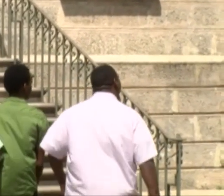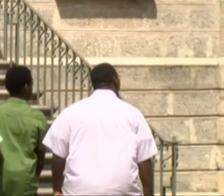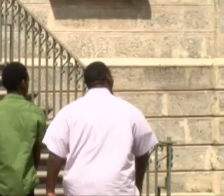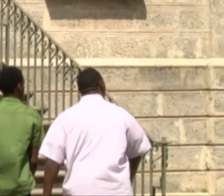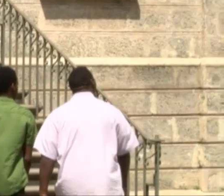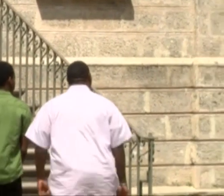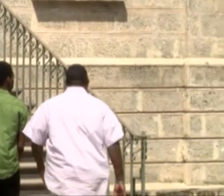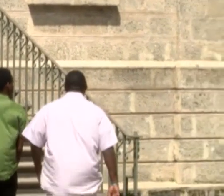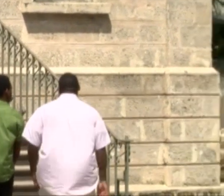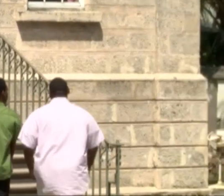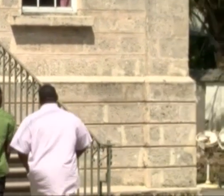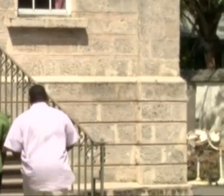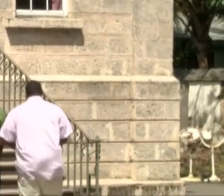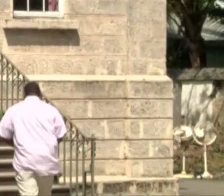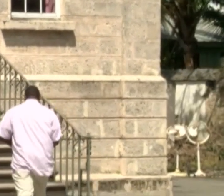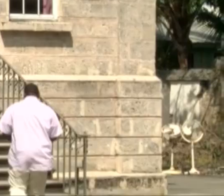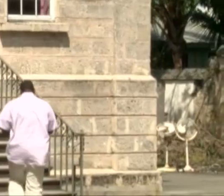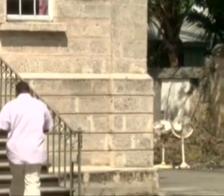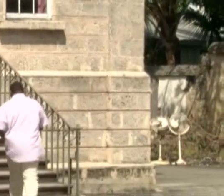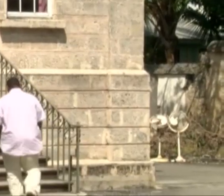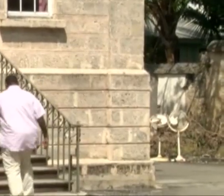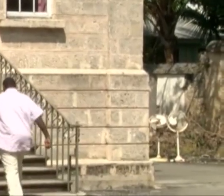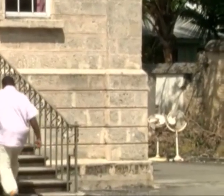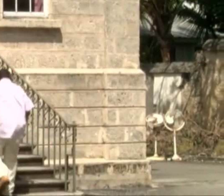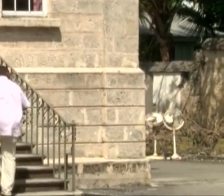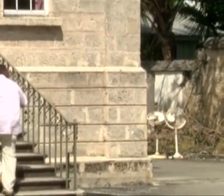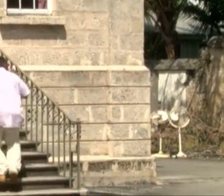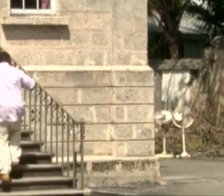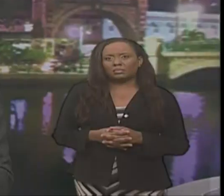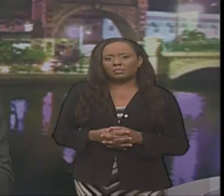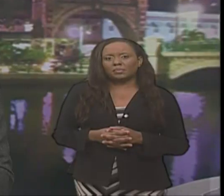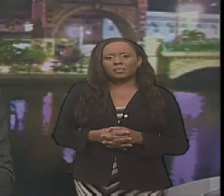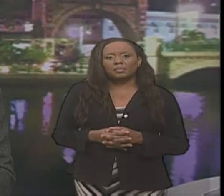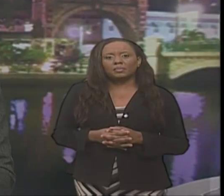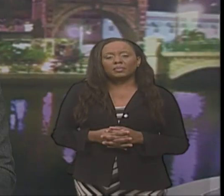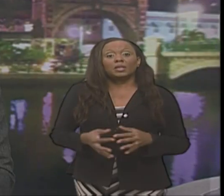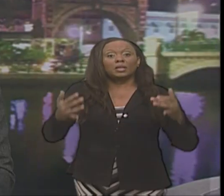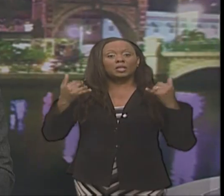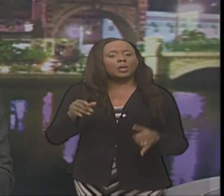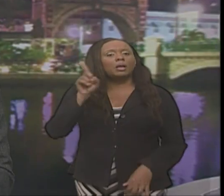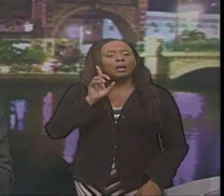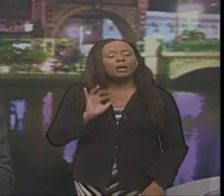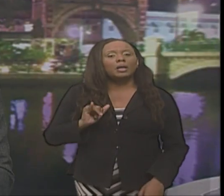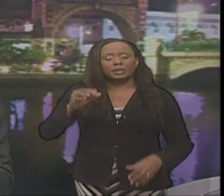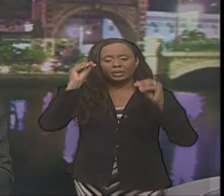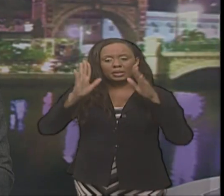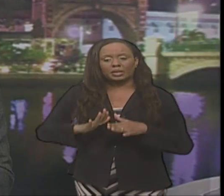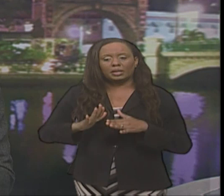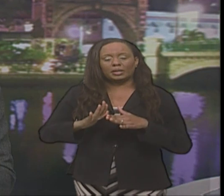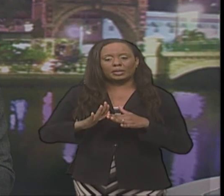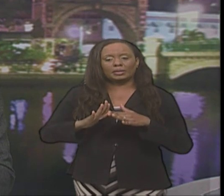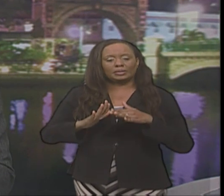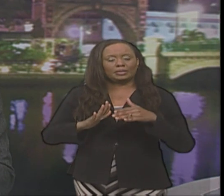Wiggins returns to court on February 22nd. Michelle Arthur, CBC News. Thanks, Michelle. It appears teachers are